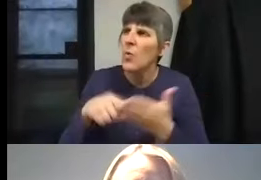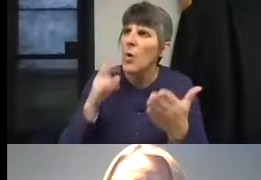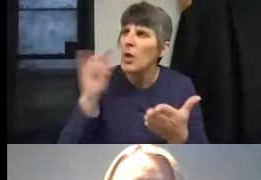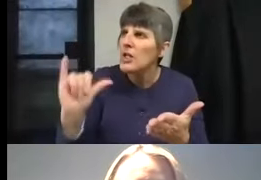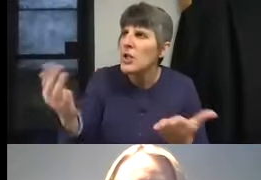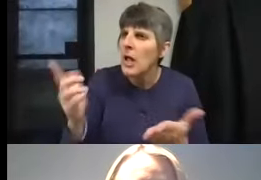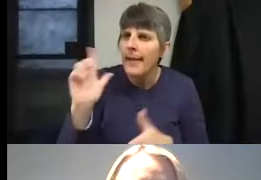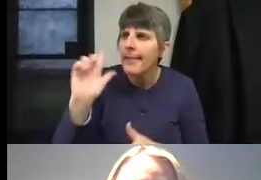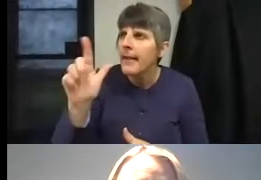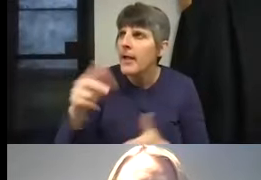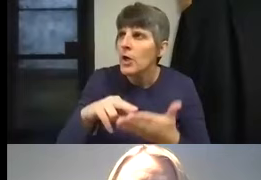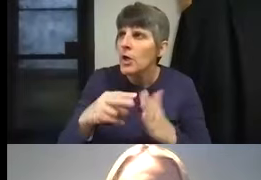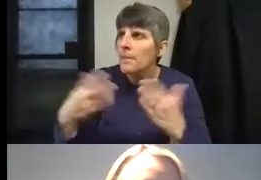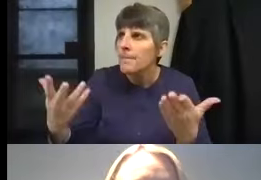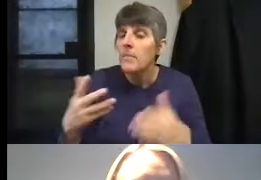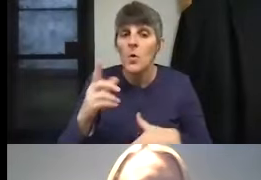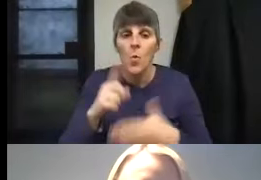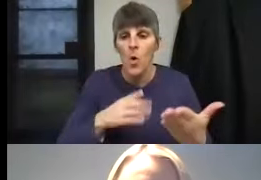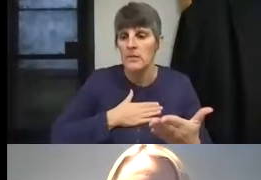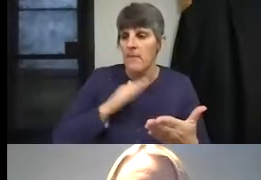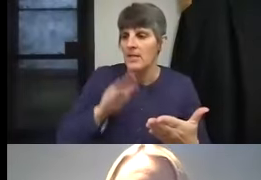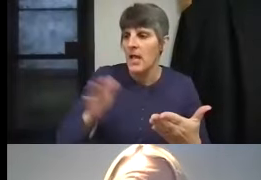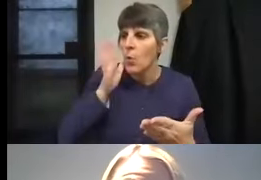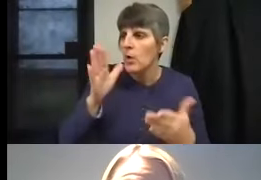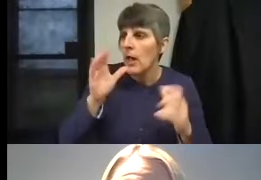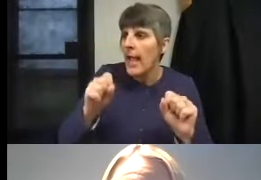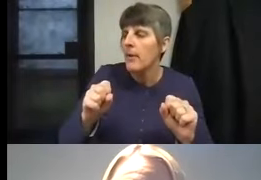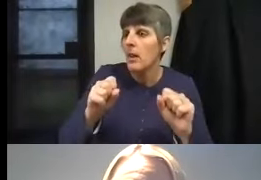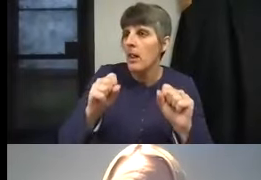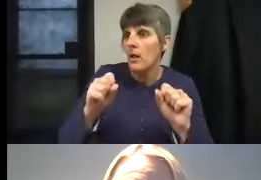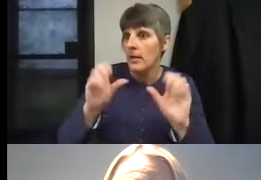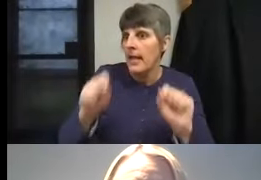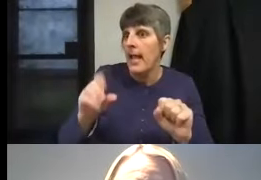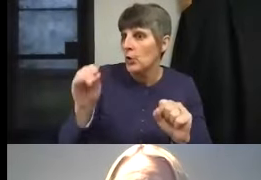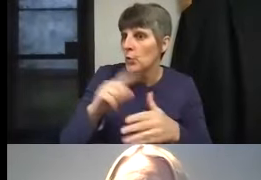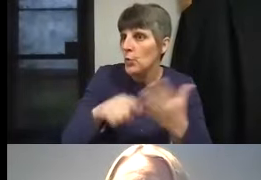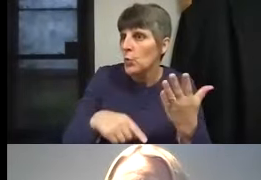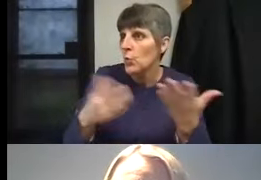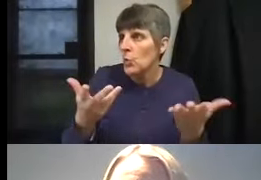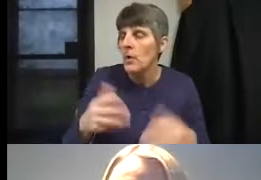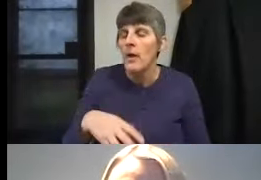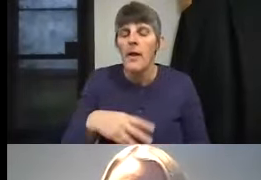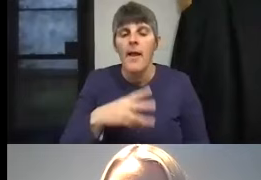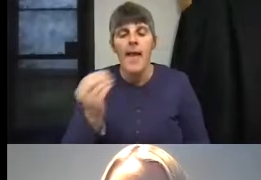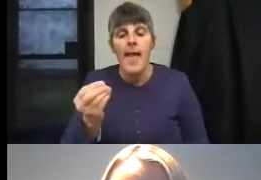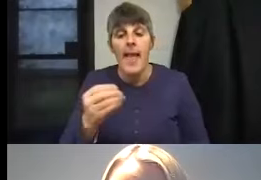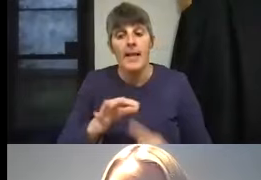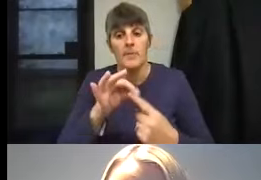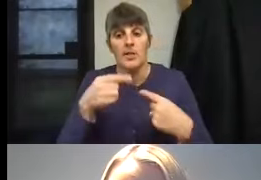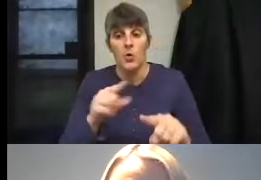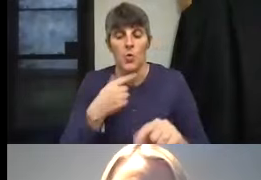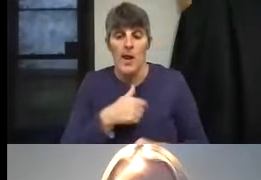like later on? What's my child going to be able and capable to do? And especially when